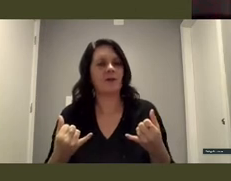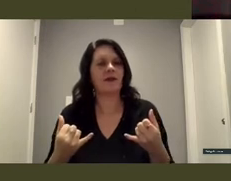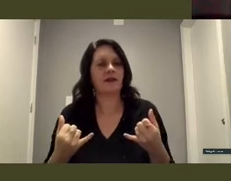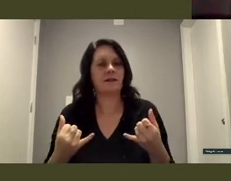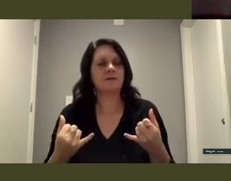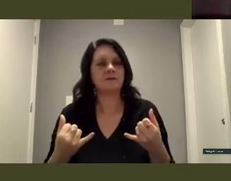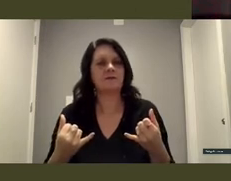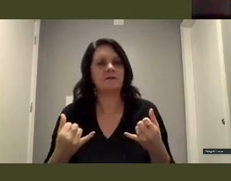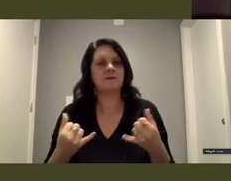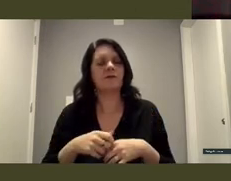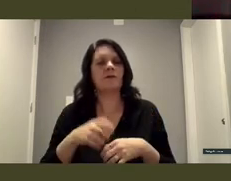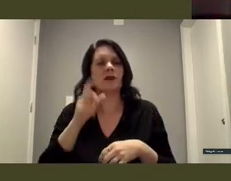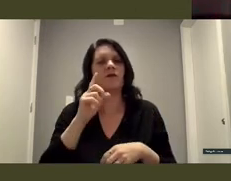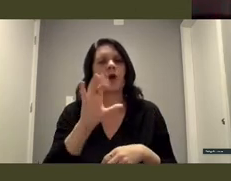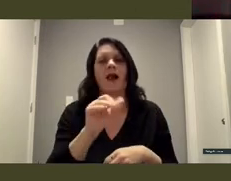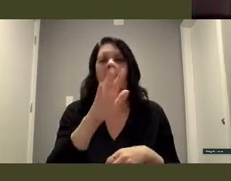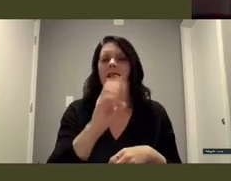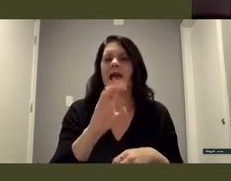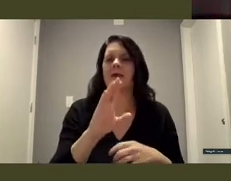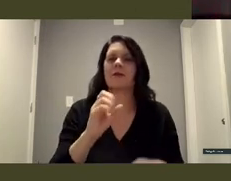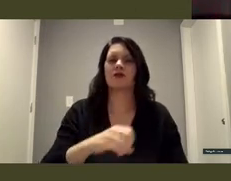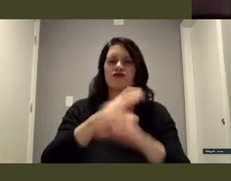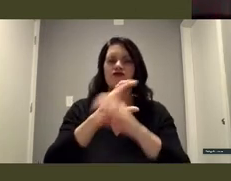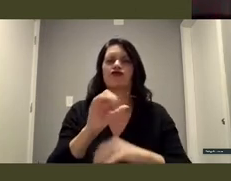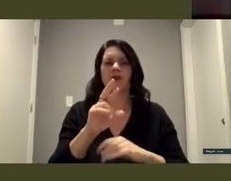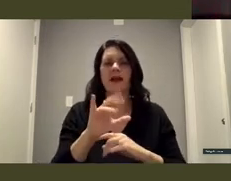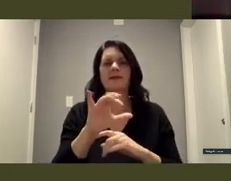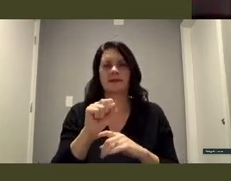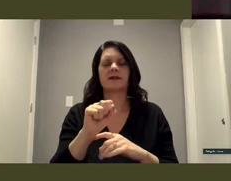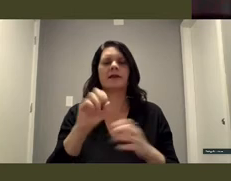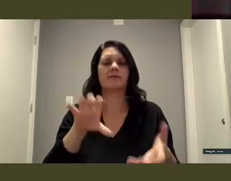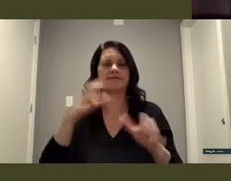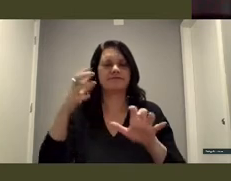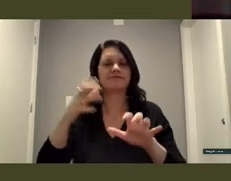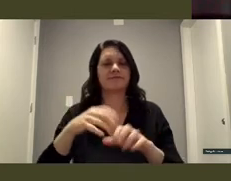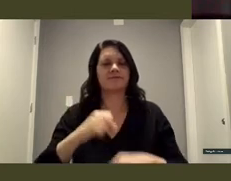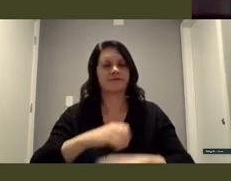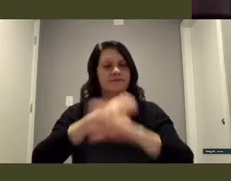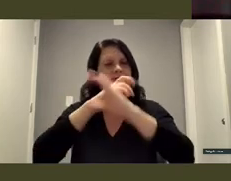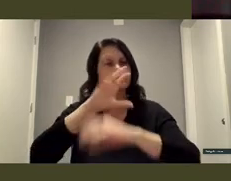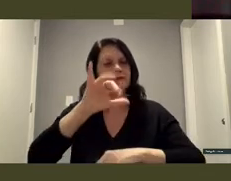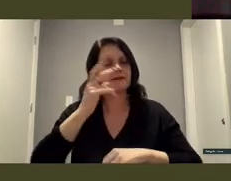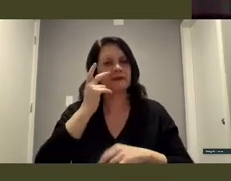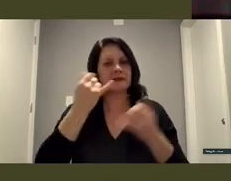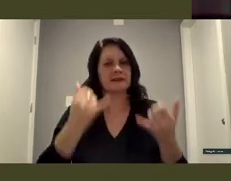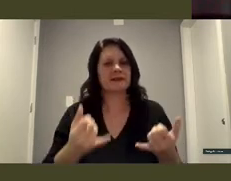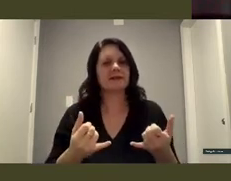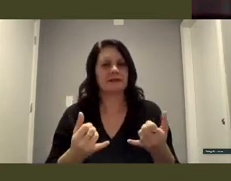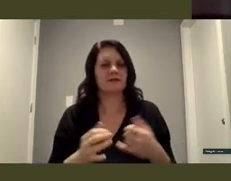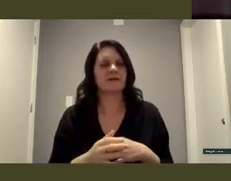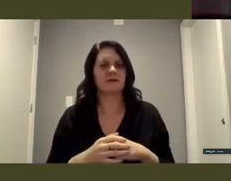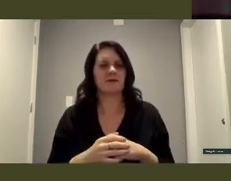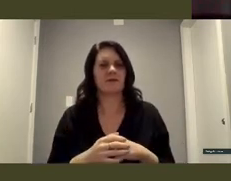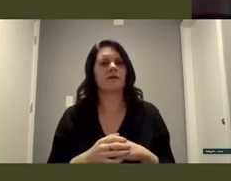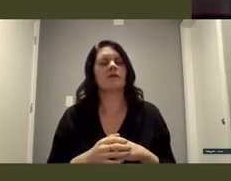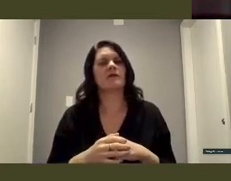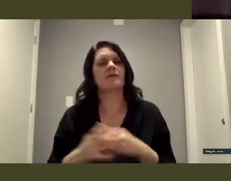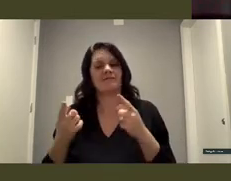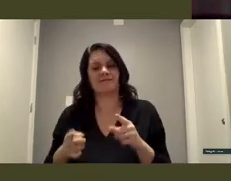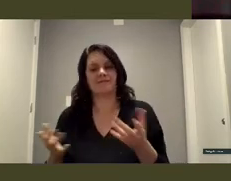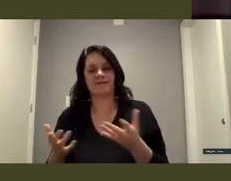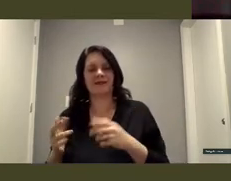change crisis, because looking at the Niger Delta crisis, where one of the regions in Nigeria, it's a